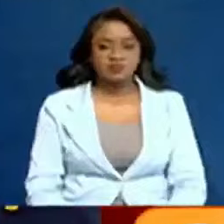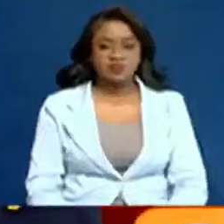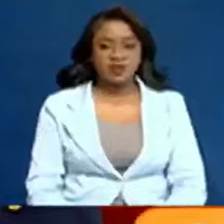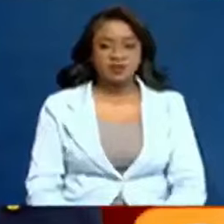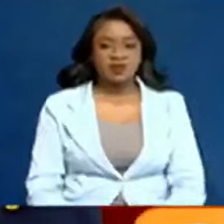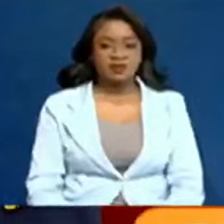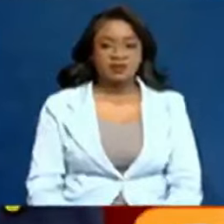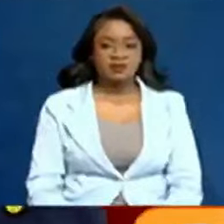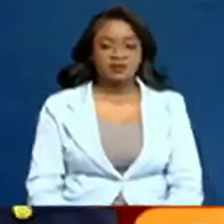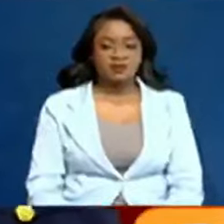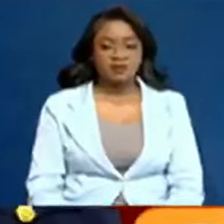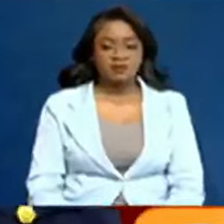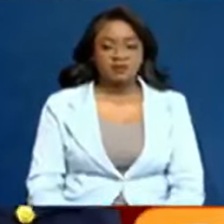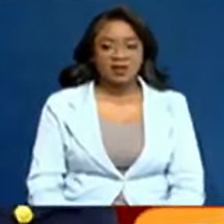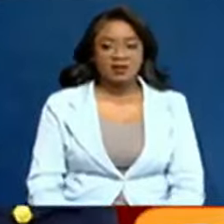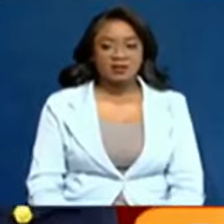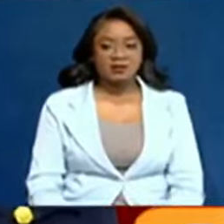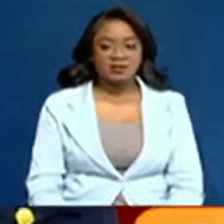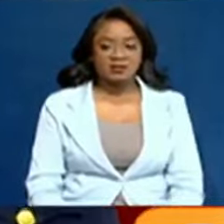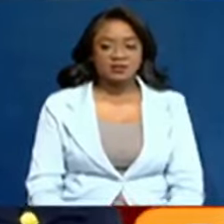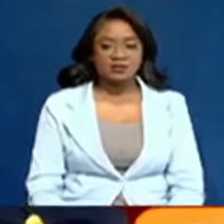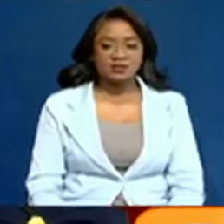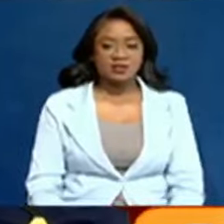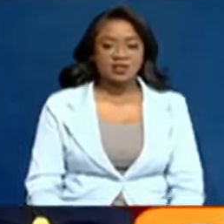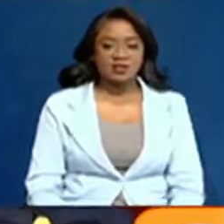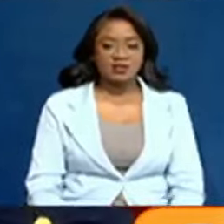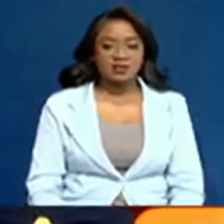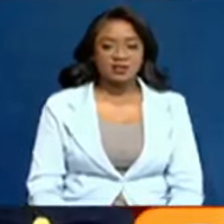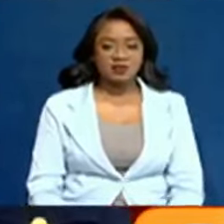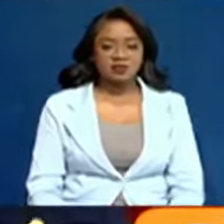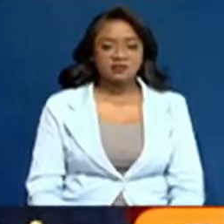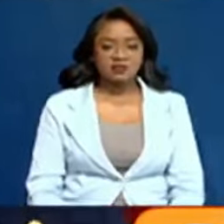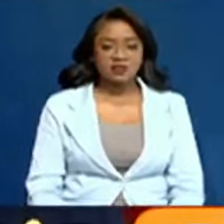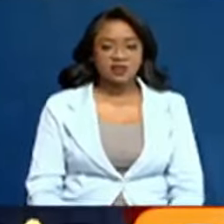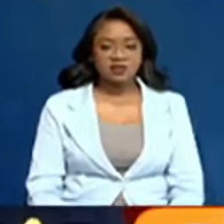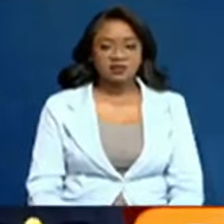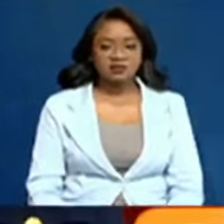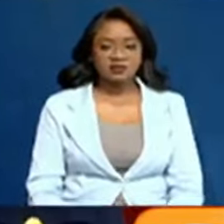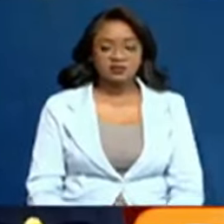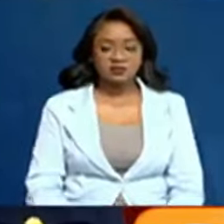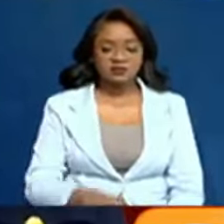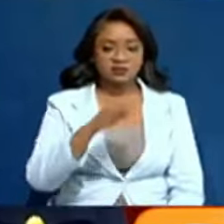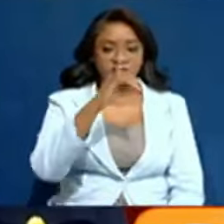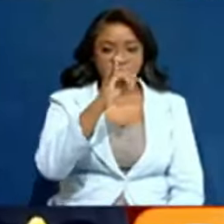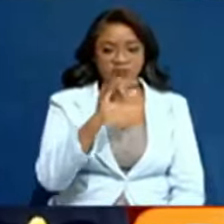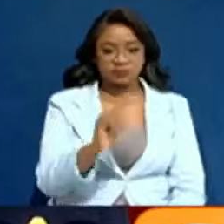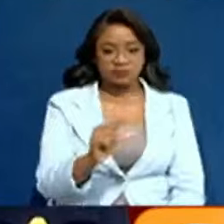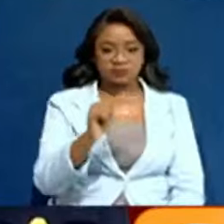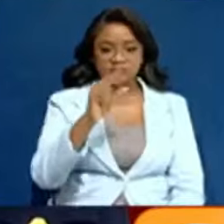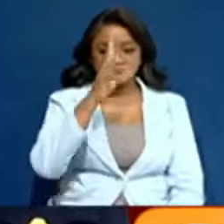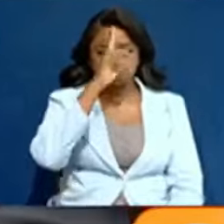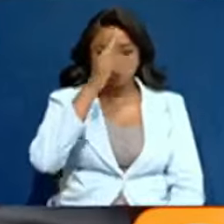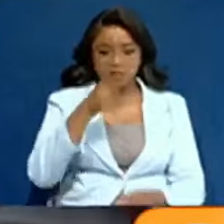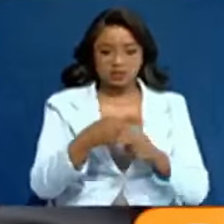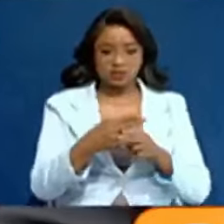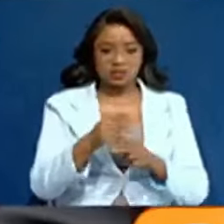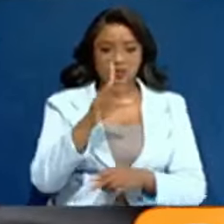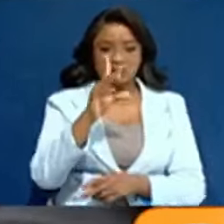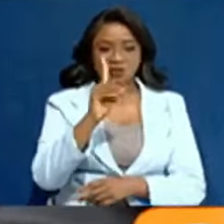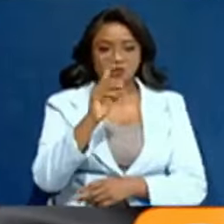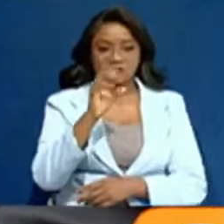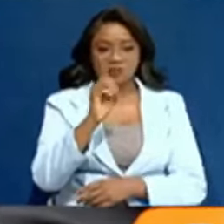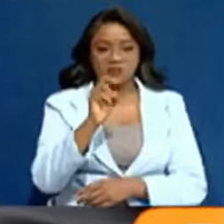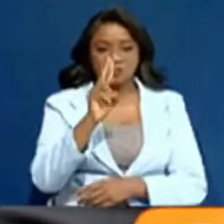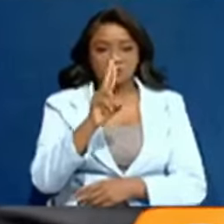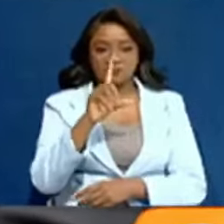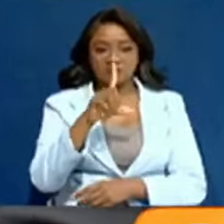I, Douglas Kanja Kirosha. The Inspector General of Police nominee Douglas Kanja found himself